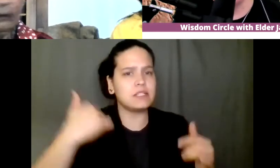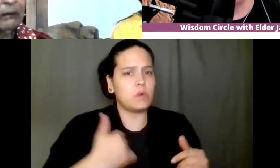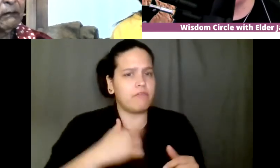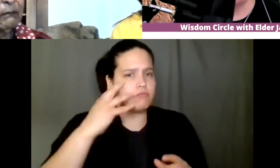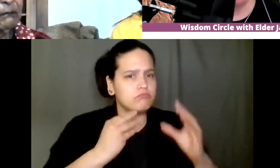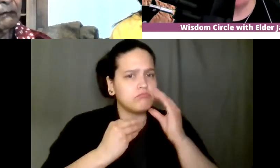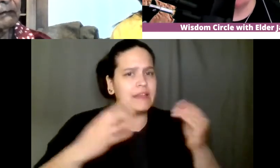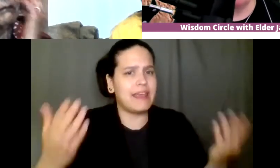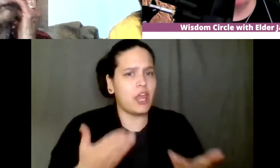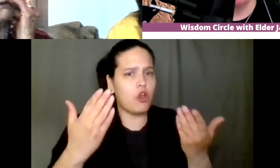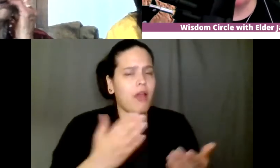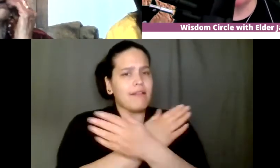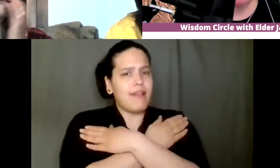new